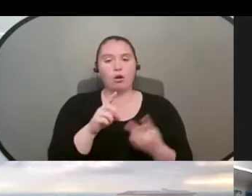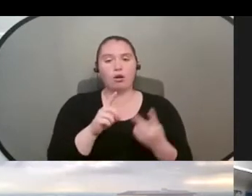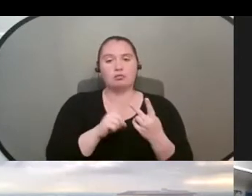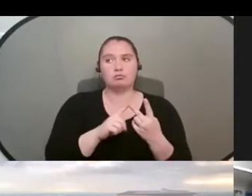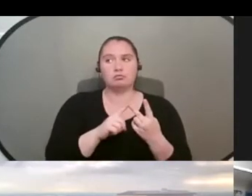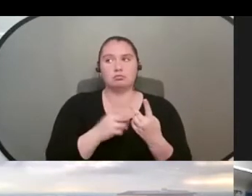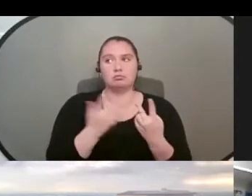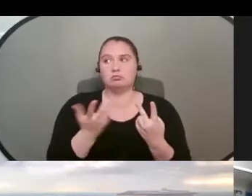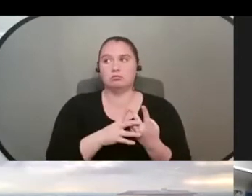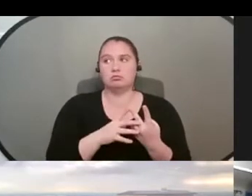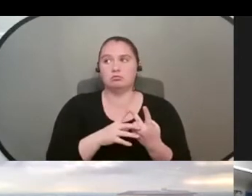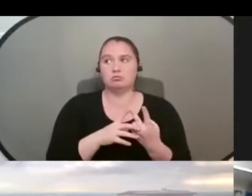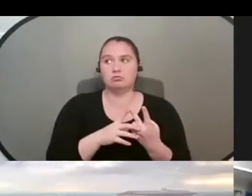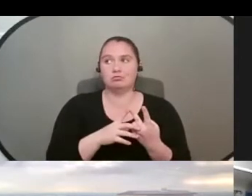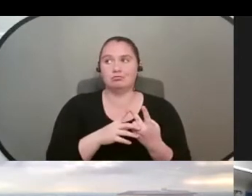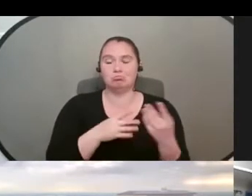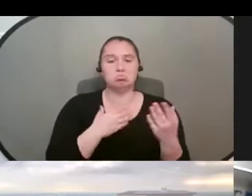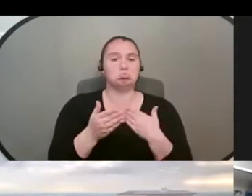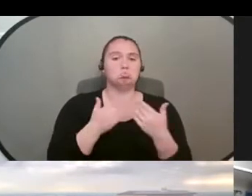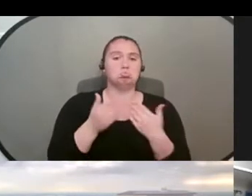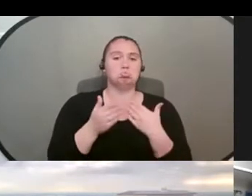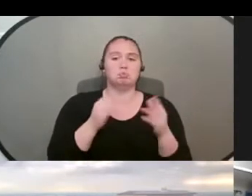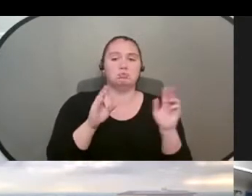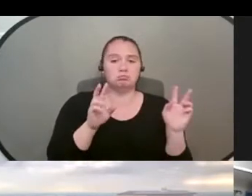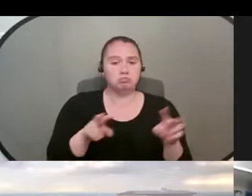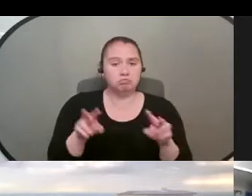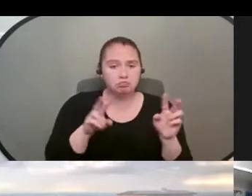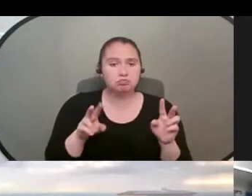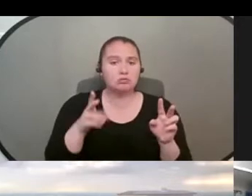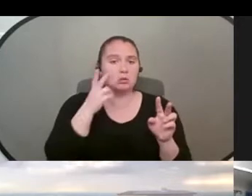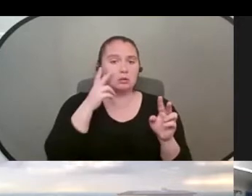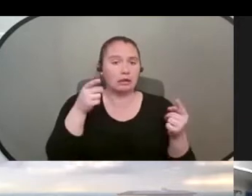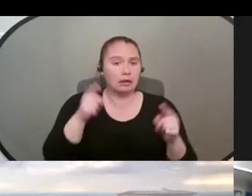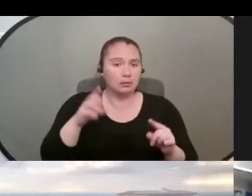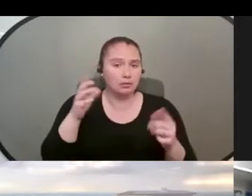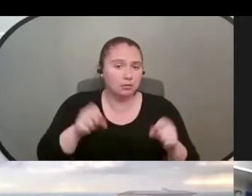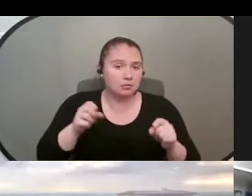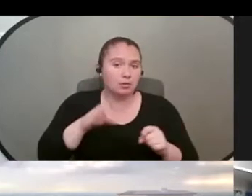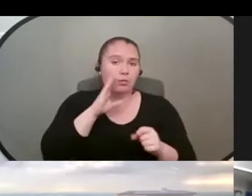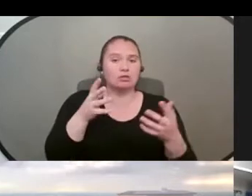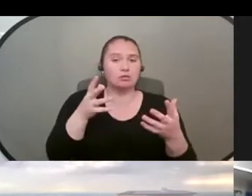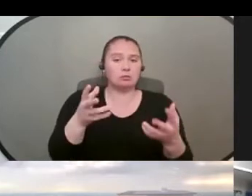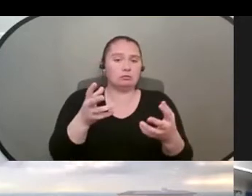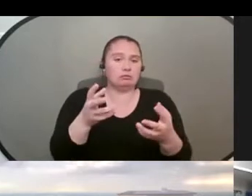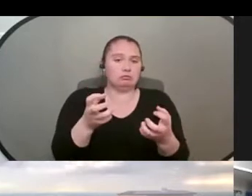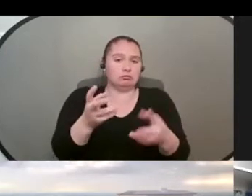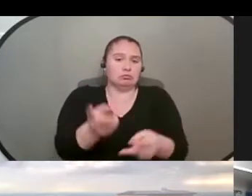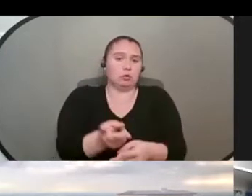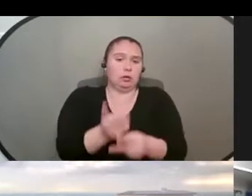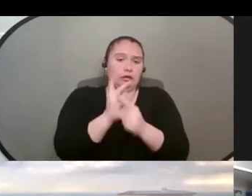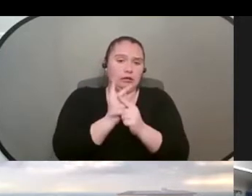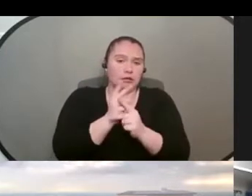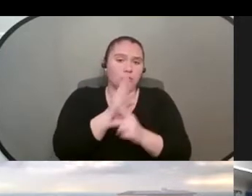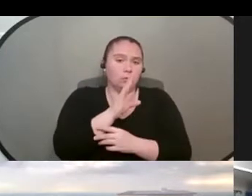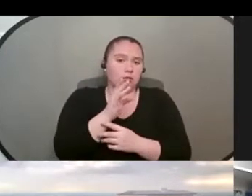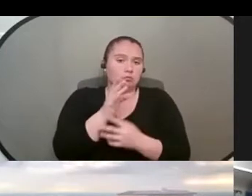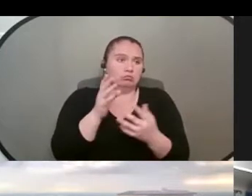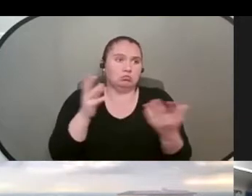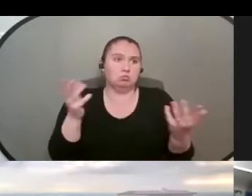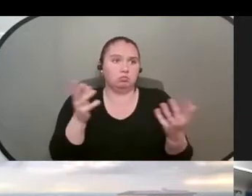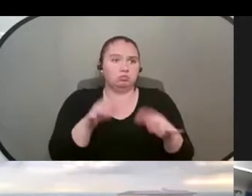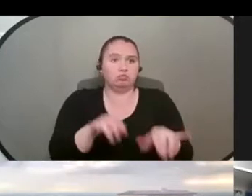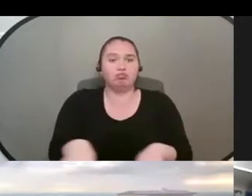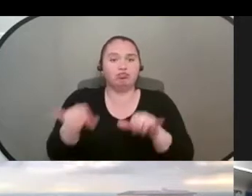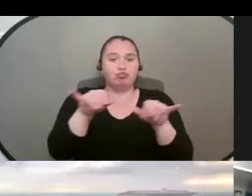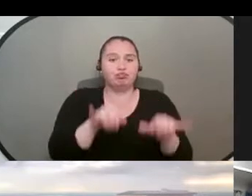spite of demographic trends and crumbling structures, we'd like to keep the status quo? Like, and I'm putting it in rather stark terms. I'm just trying to, like,